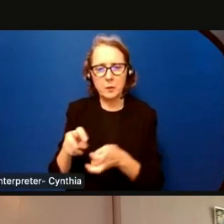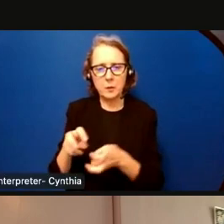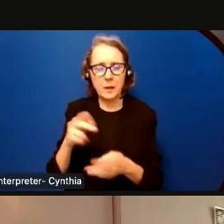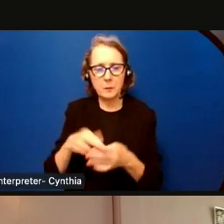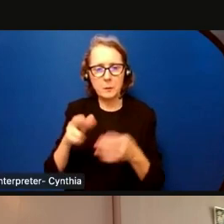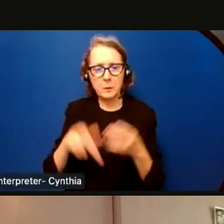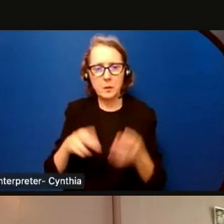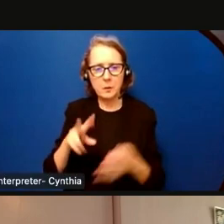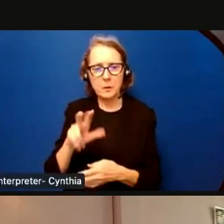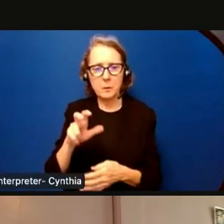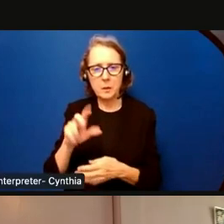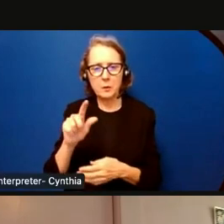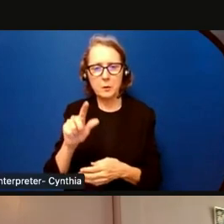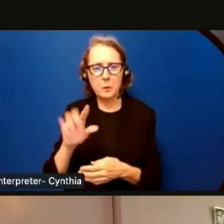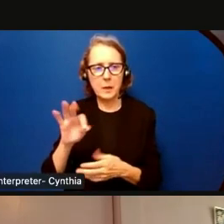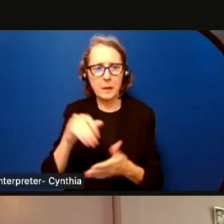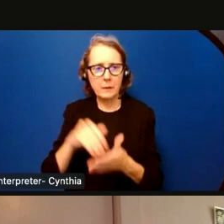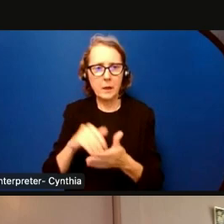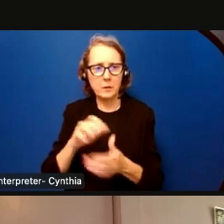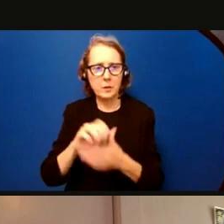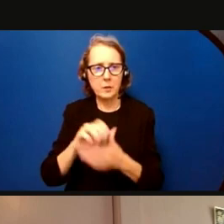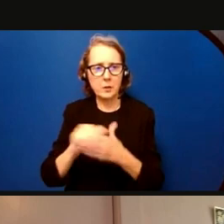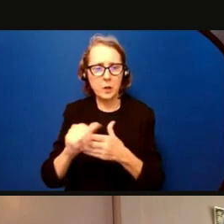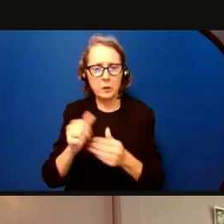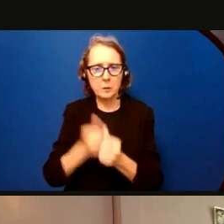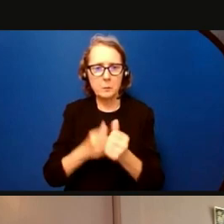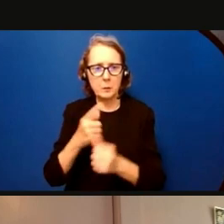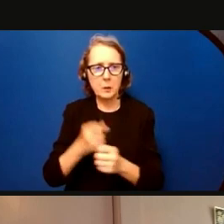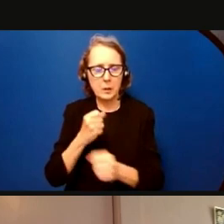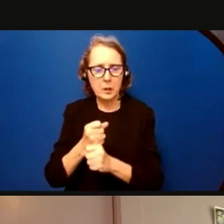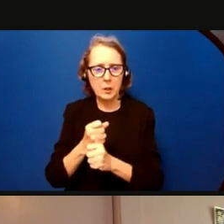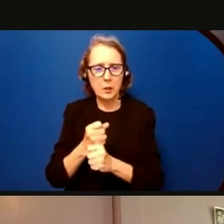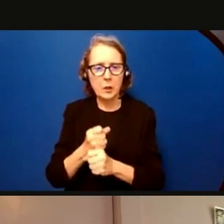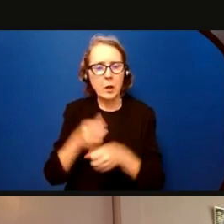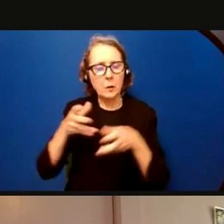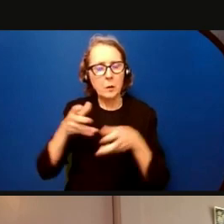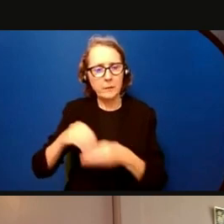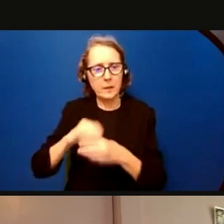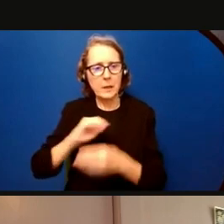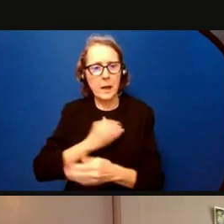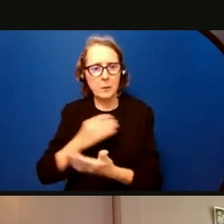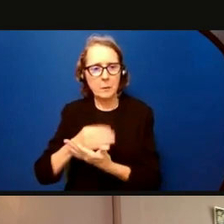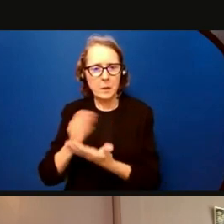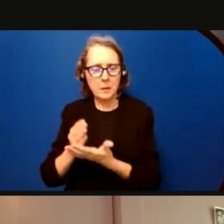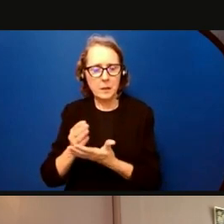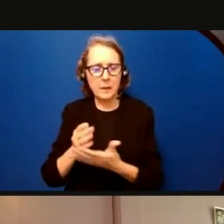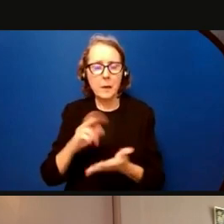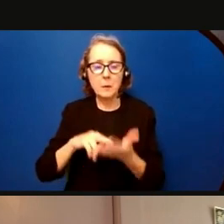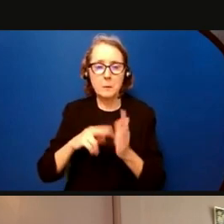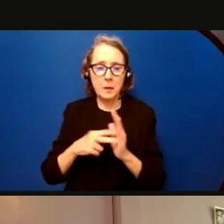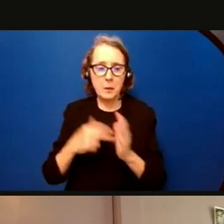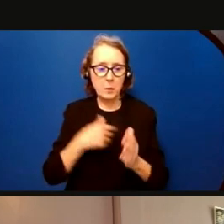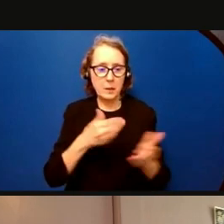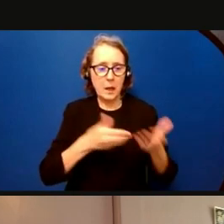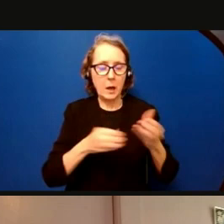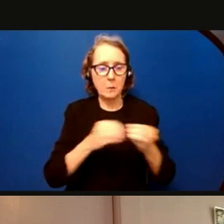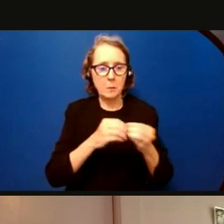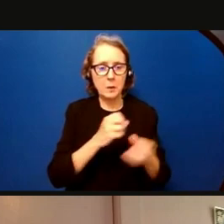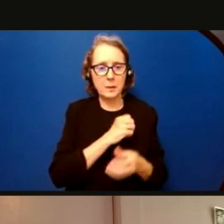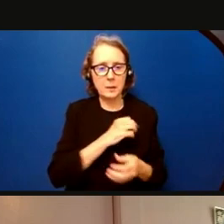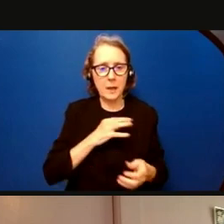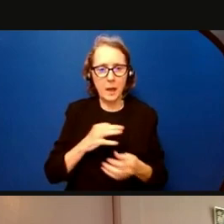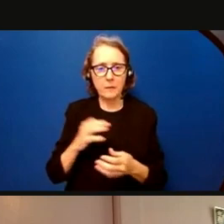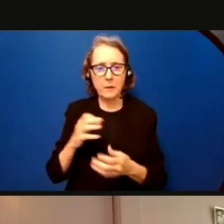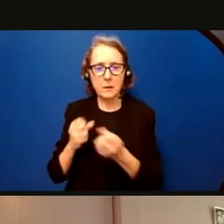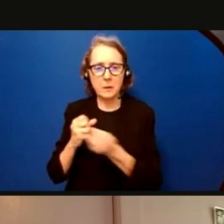remaining in the airport budget. This would bridge the gap for hiring additional security staff and support professionals for John Pascal's staff.